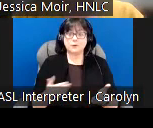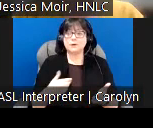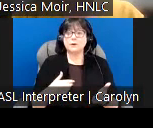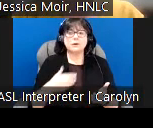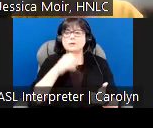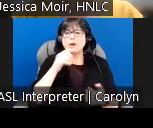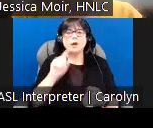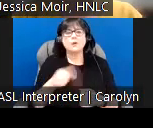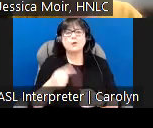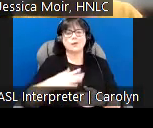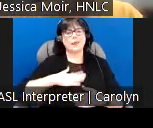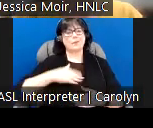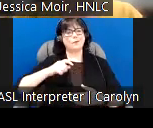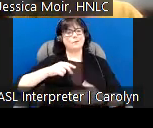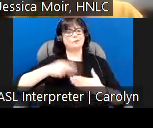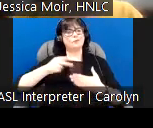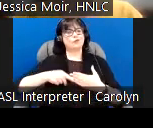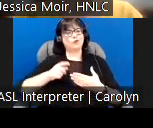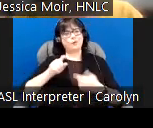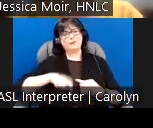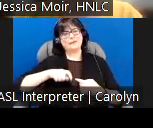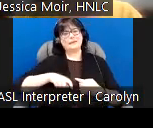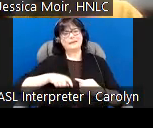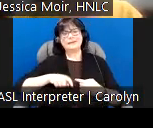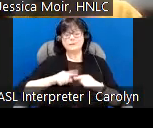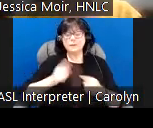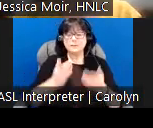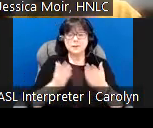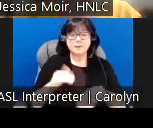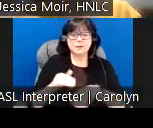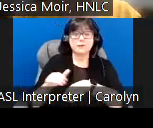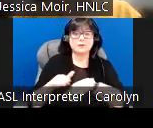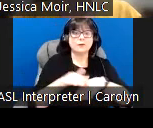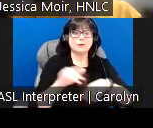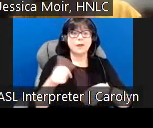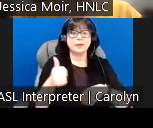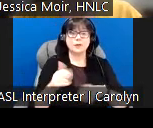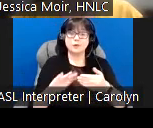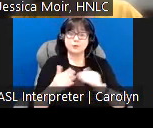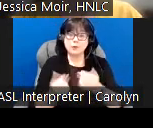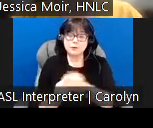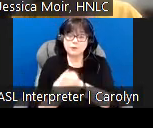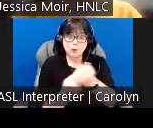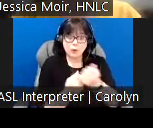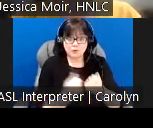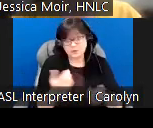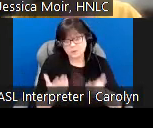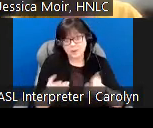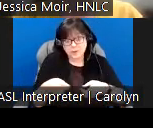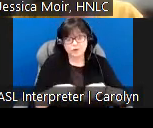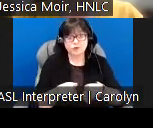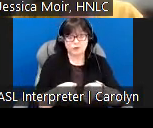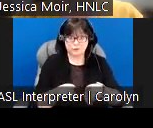need from our program, but can we refer them to other supports in the community that they might need while they're in our